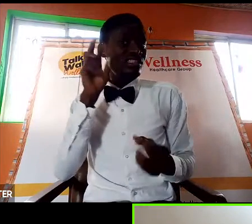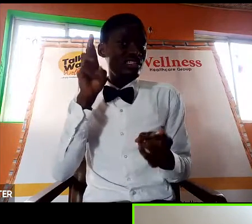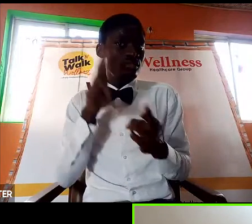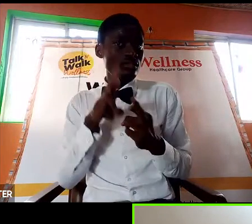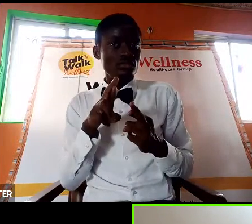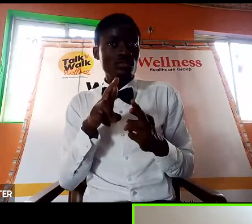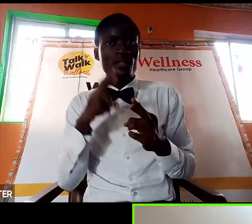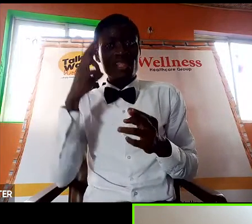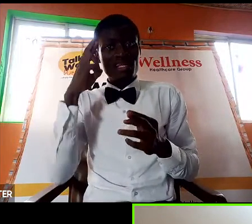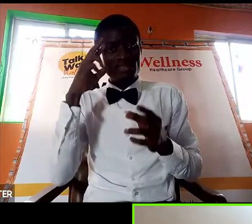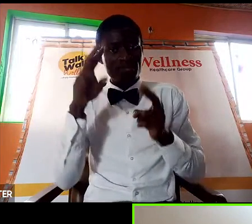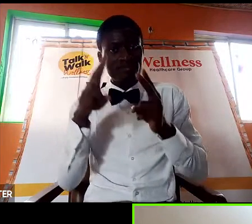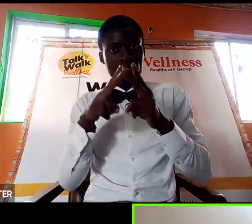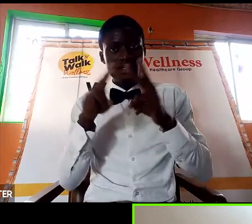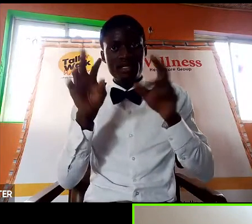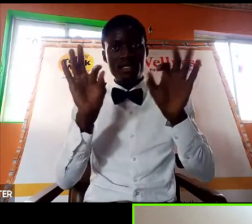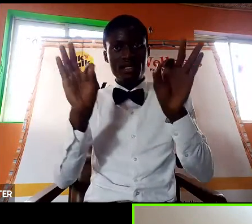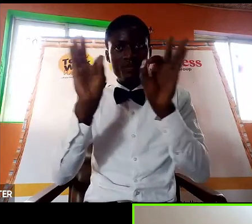psyching ourselves.